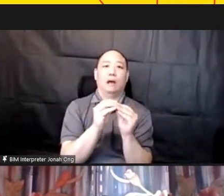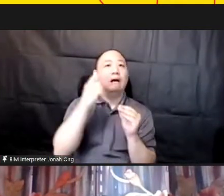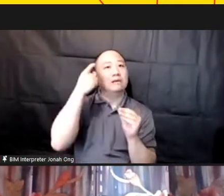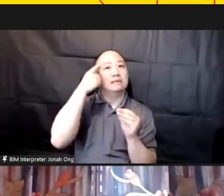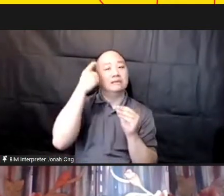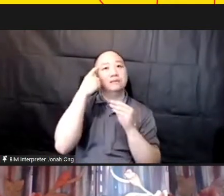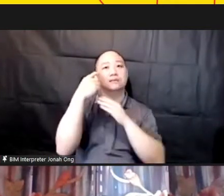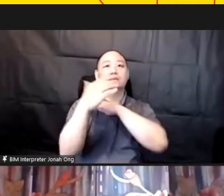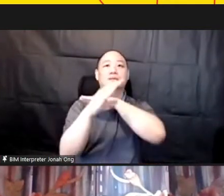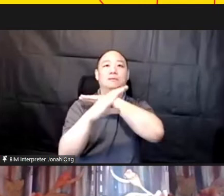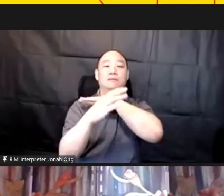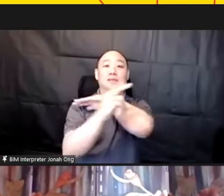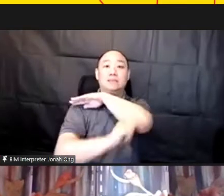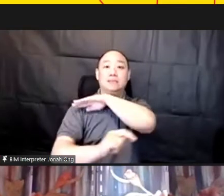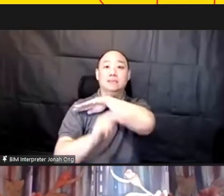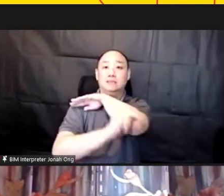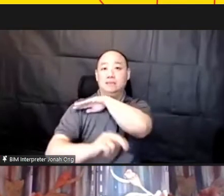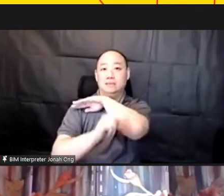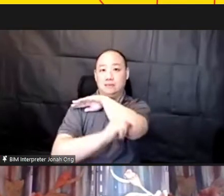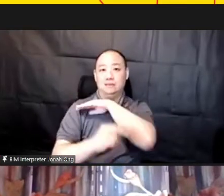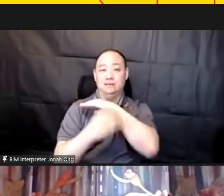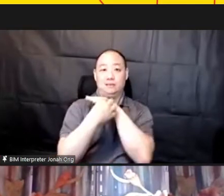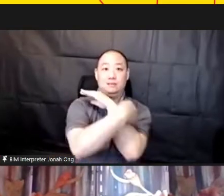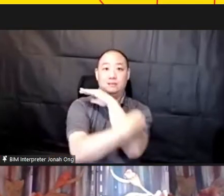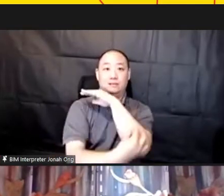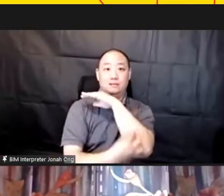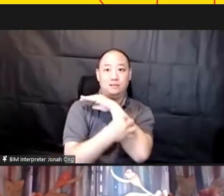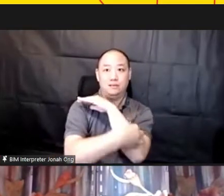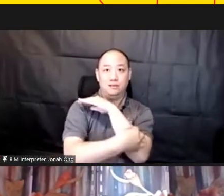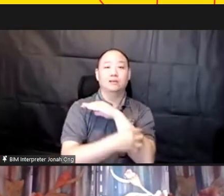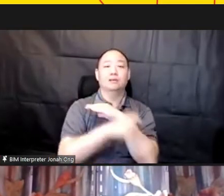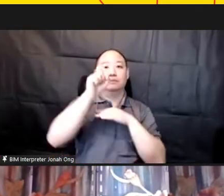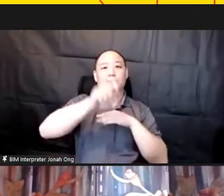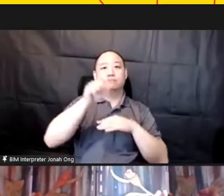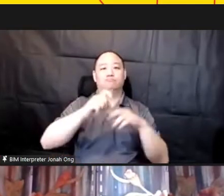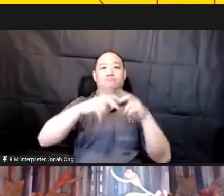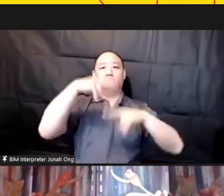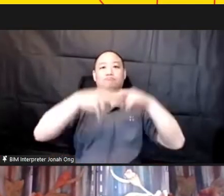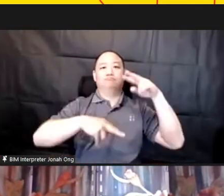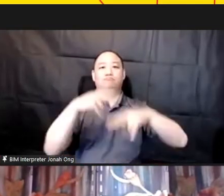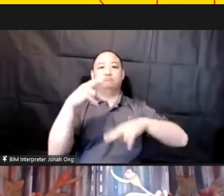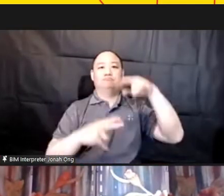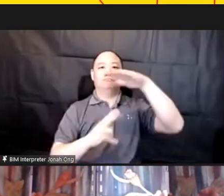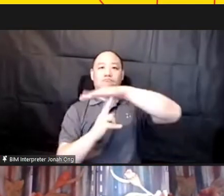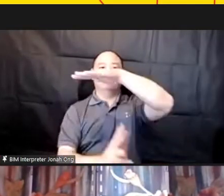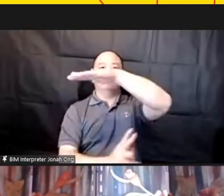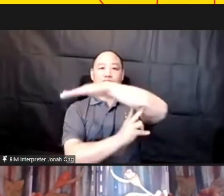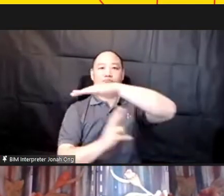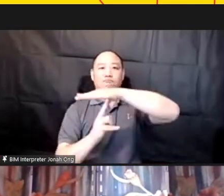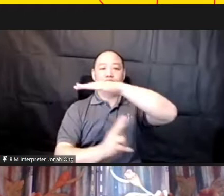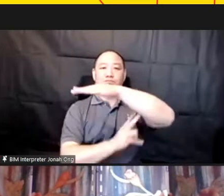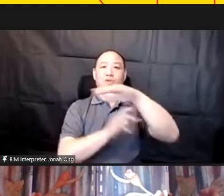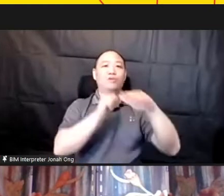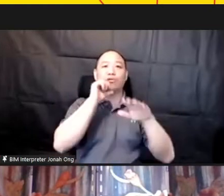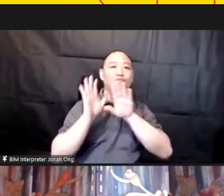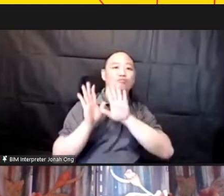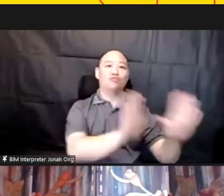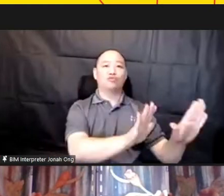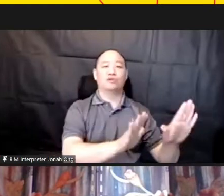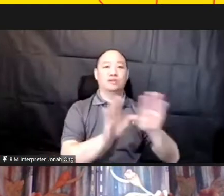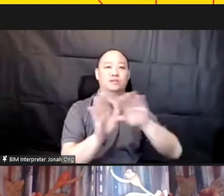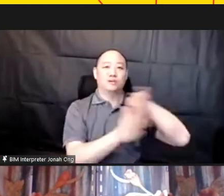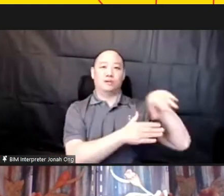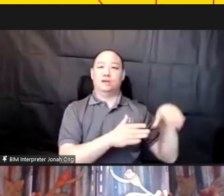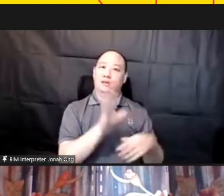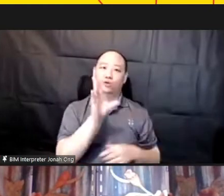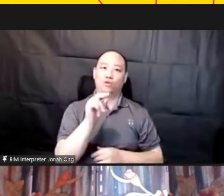really build the bridges, but let people cross the bridges themselves and not be pushed into it. All right, thank you